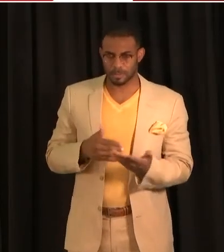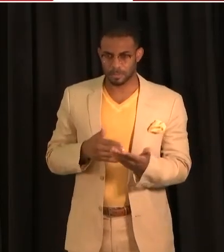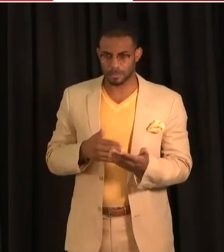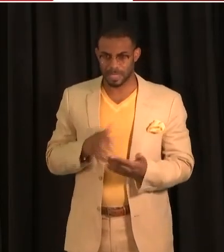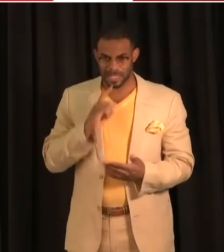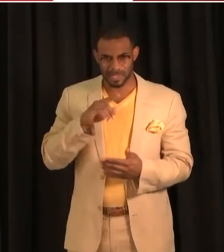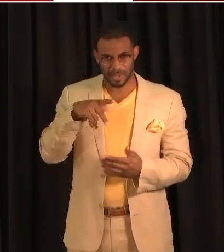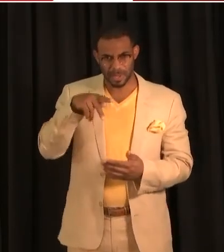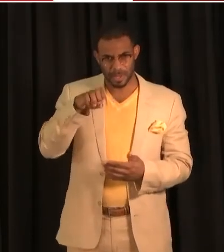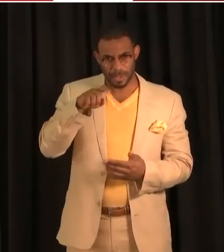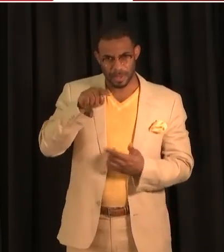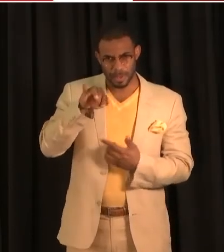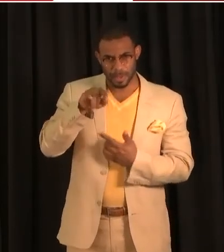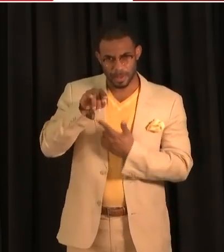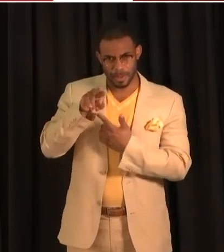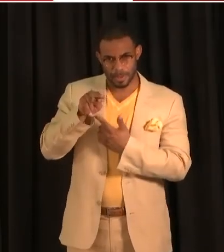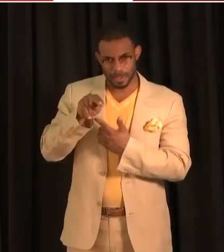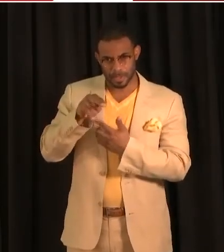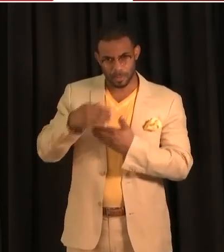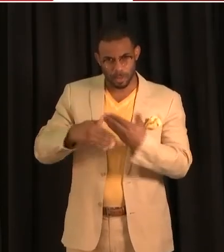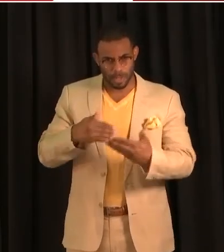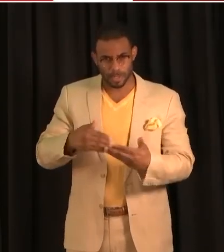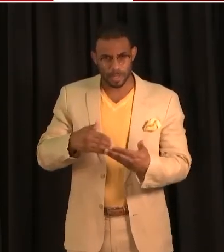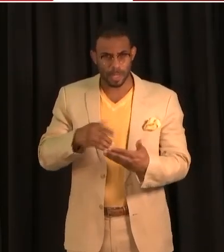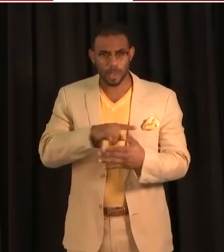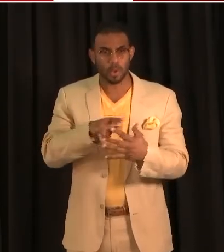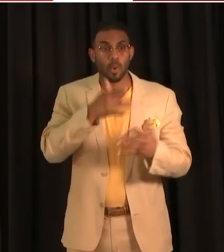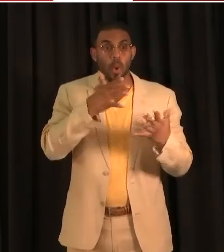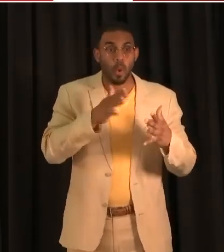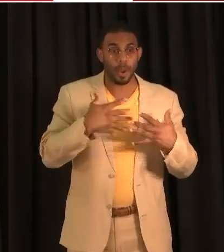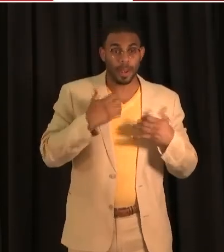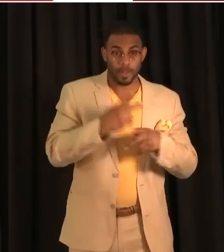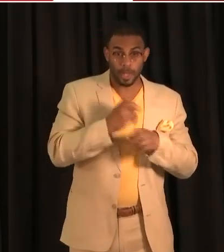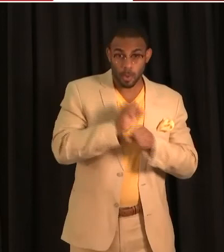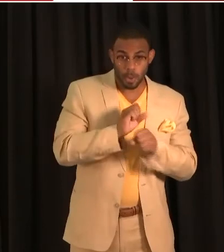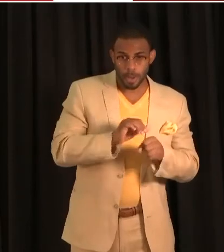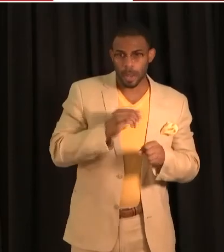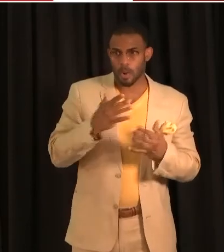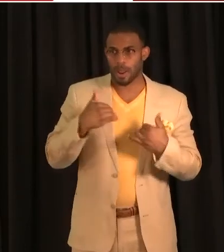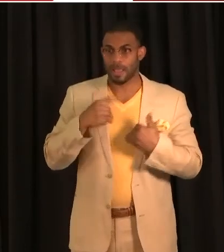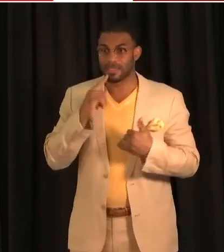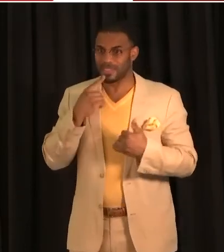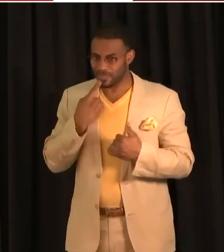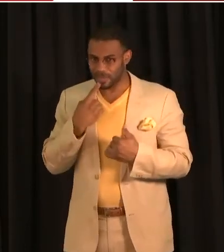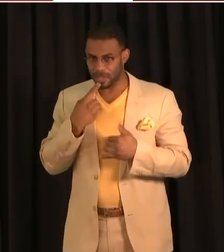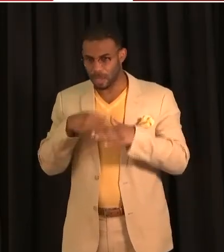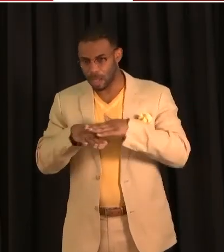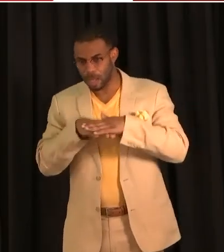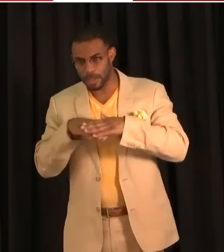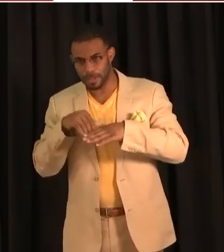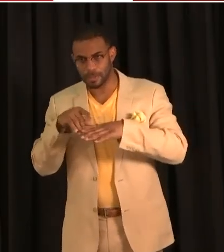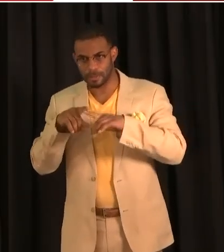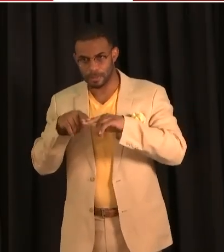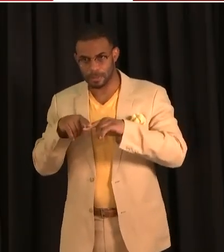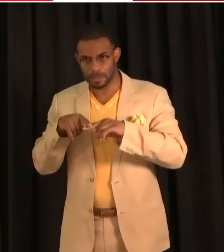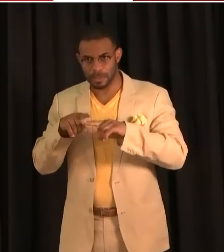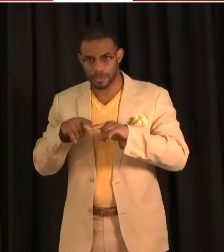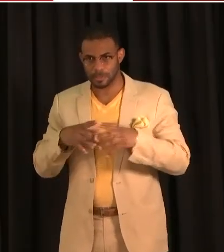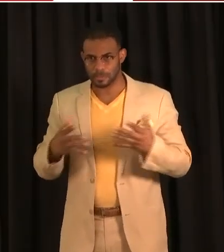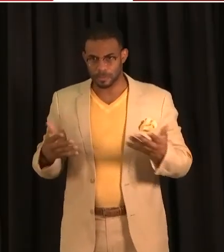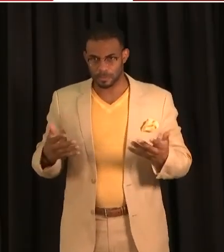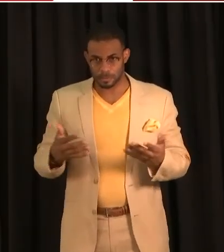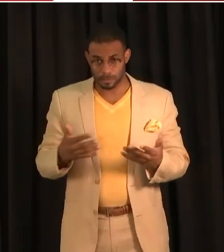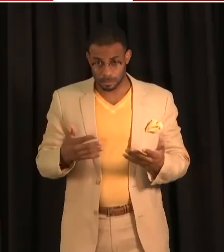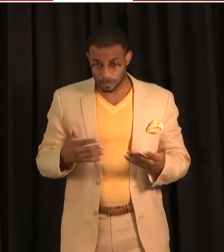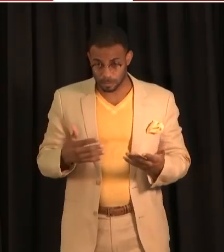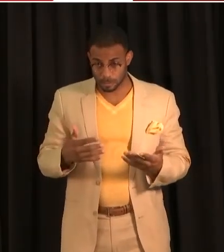sort of petition process or anything along those lines for those who are already healthcare workers and also have severe underlying conditions.